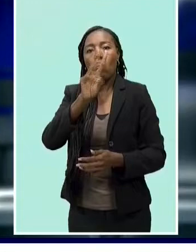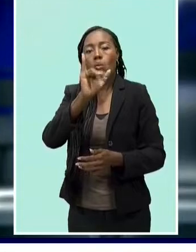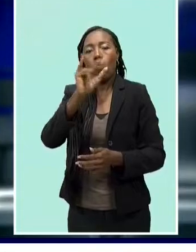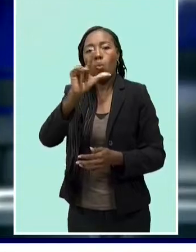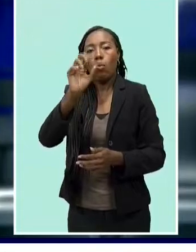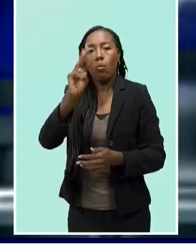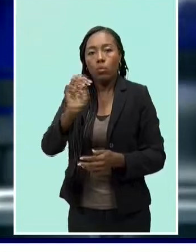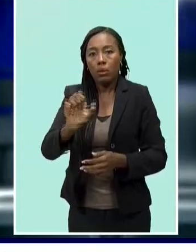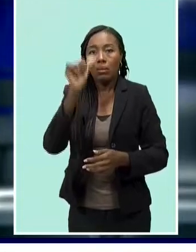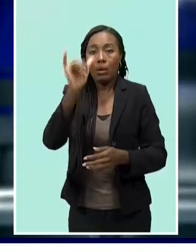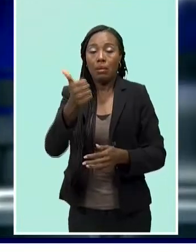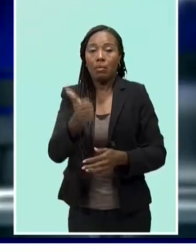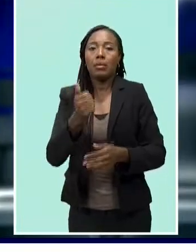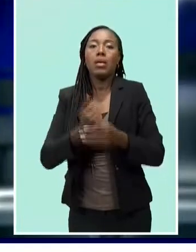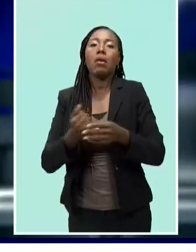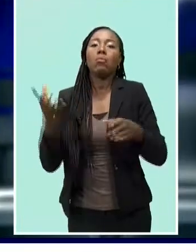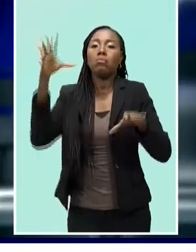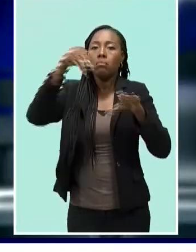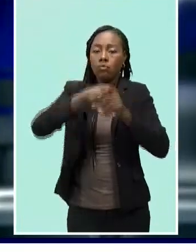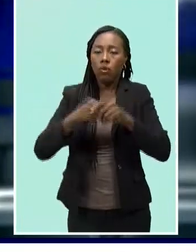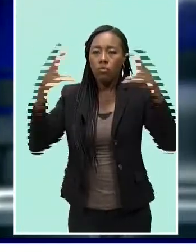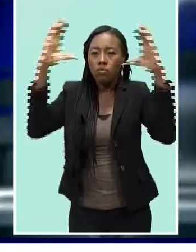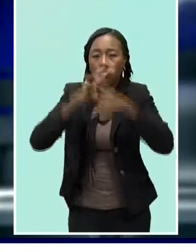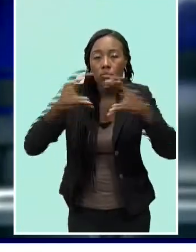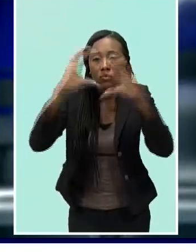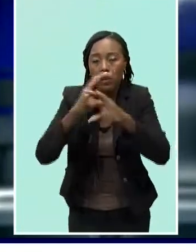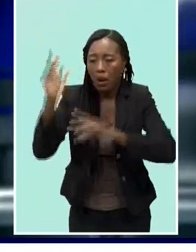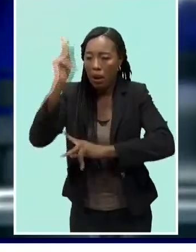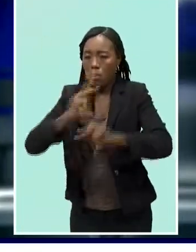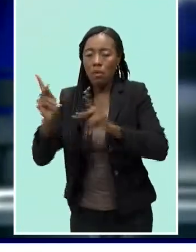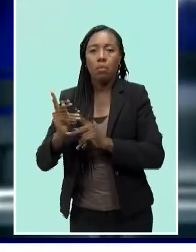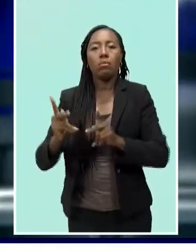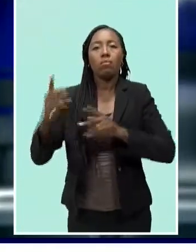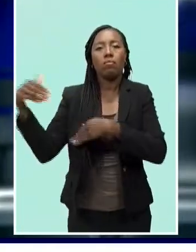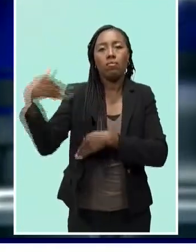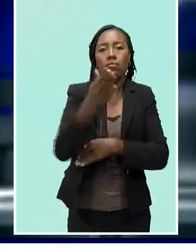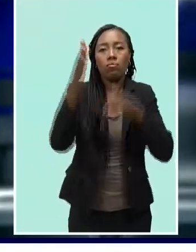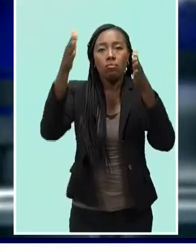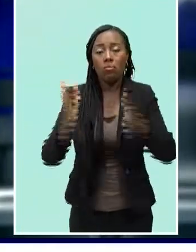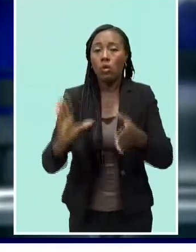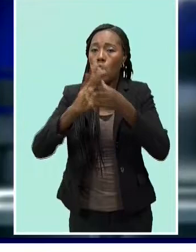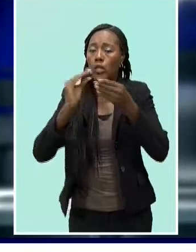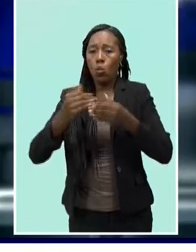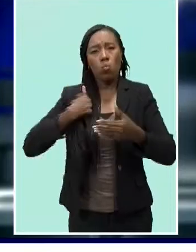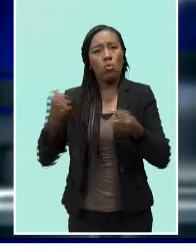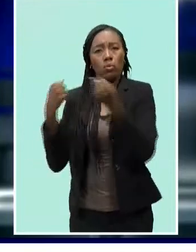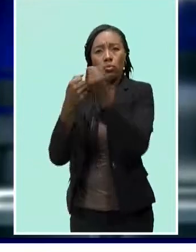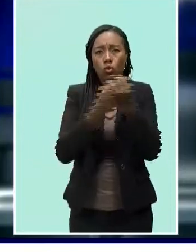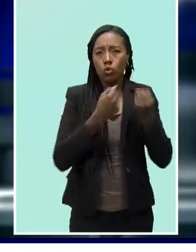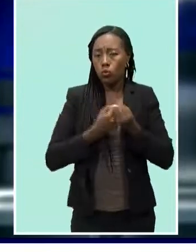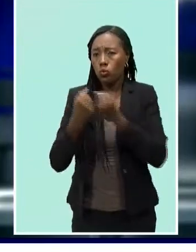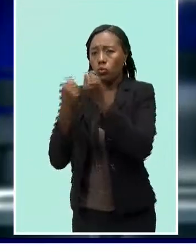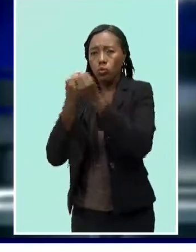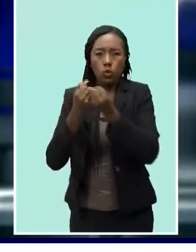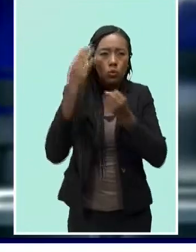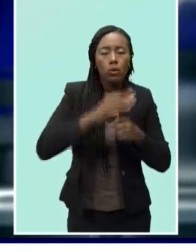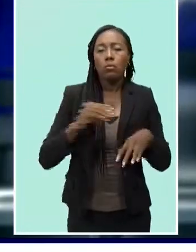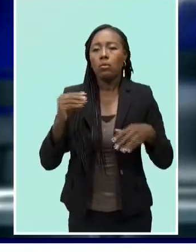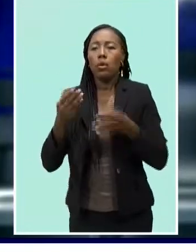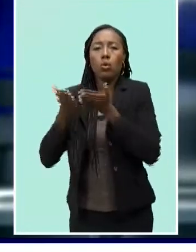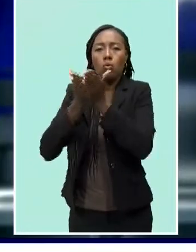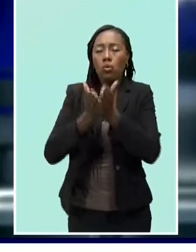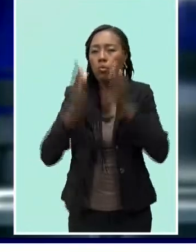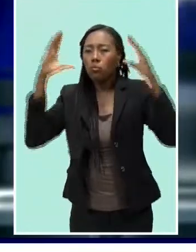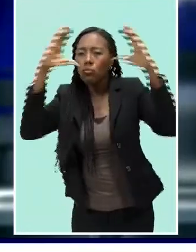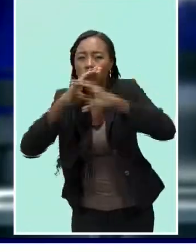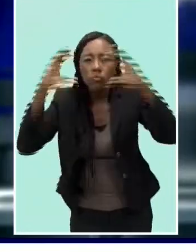the search. And local fisherfolk have also offered to lend their assistance, and vessels entering the Bridgetown port are also on the